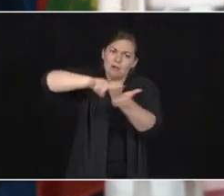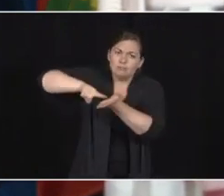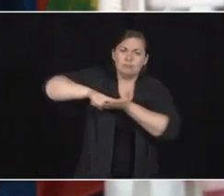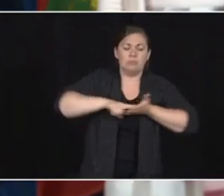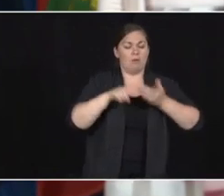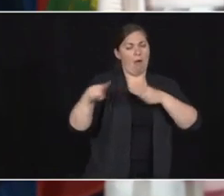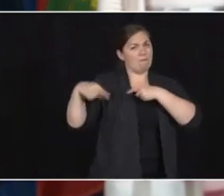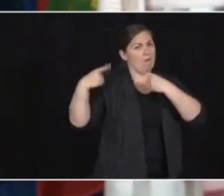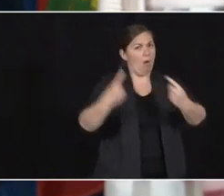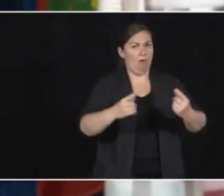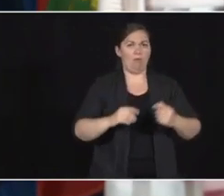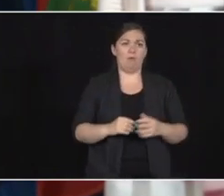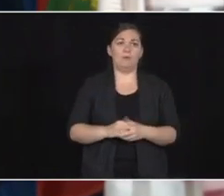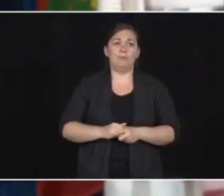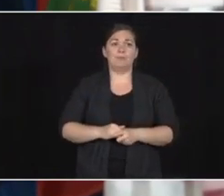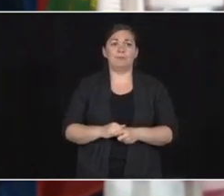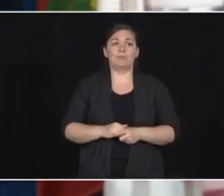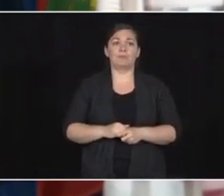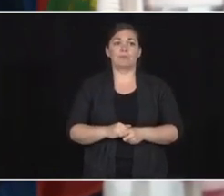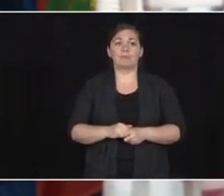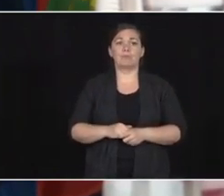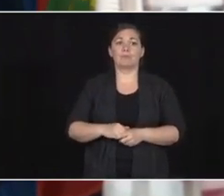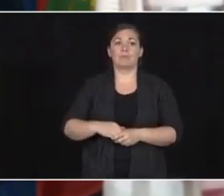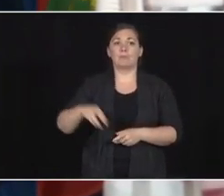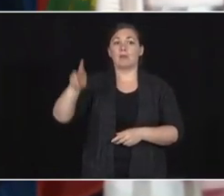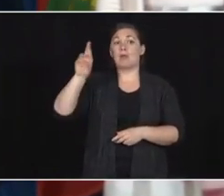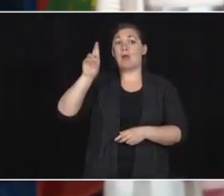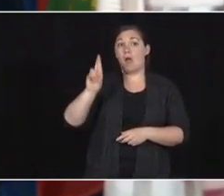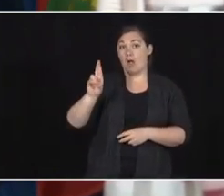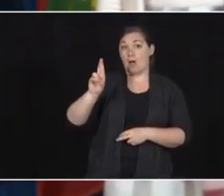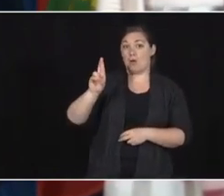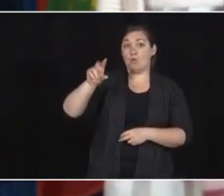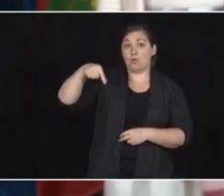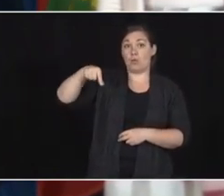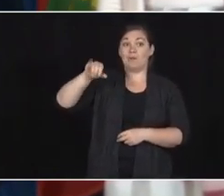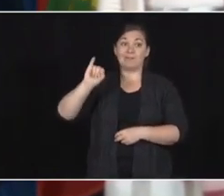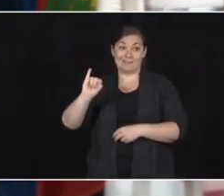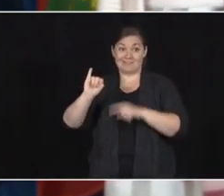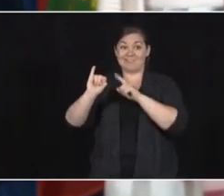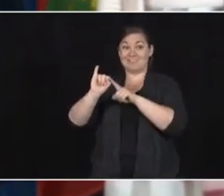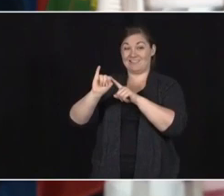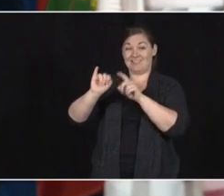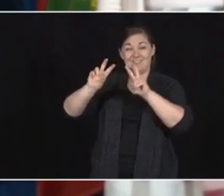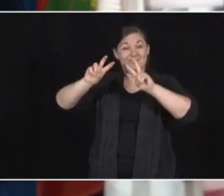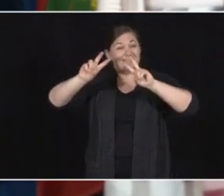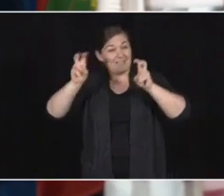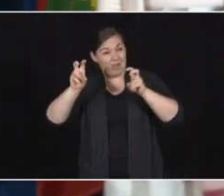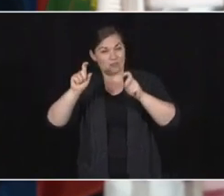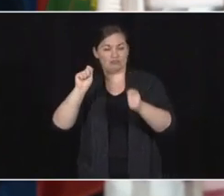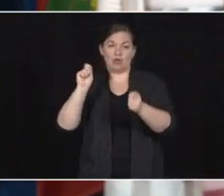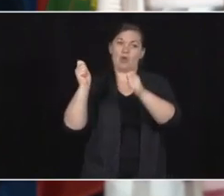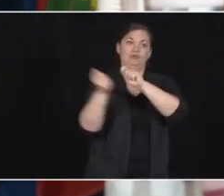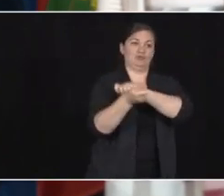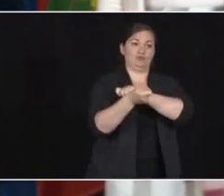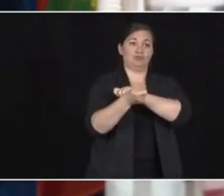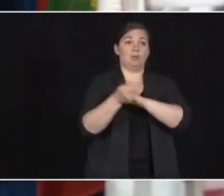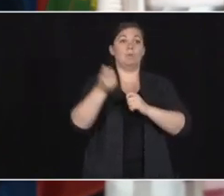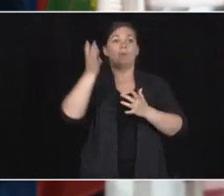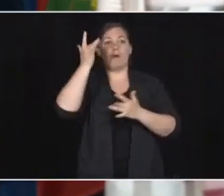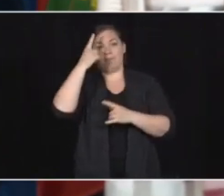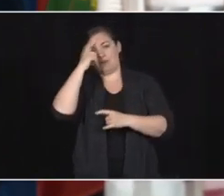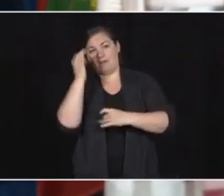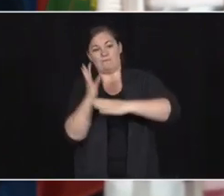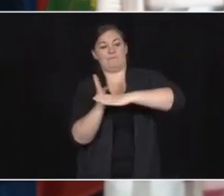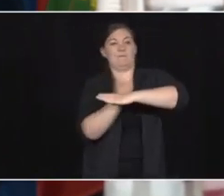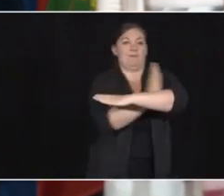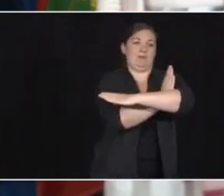the RQI and why that was diminished, that was related to the previous government in 2016 and the Auditor General's